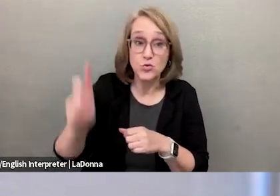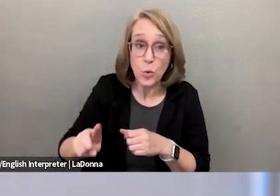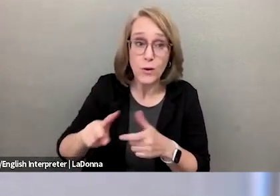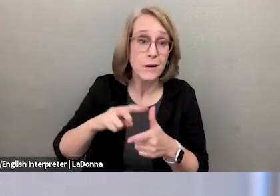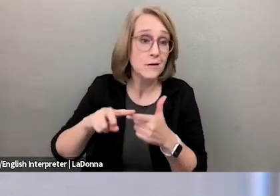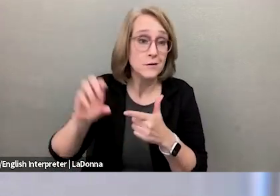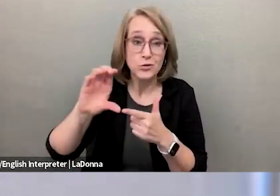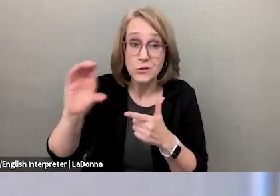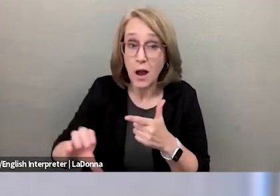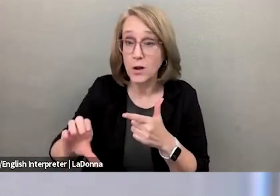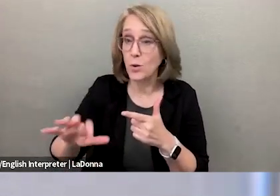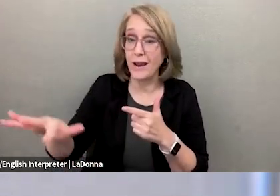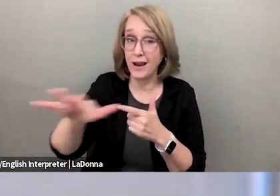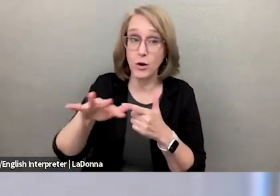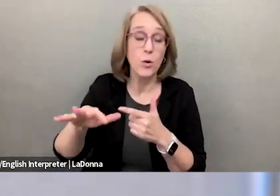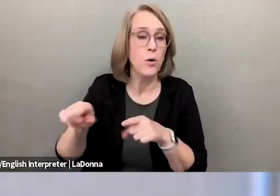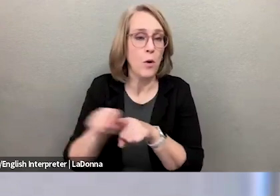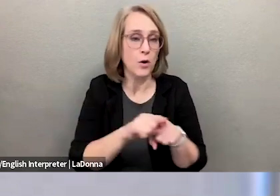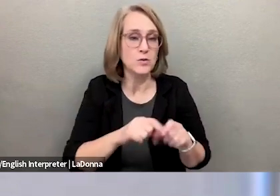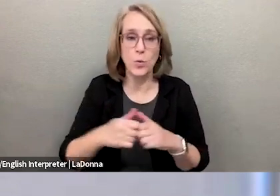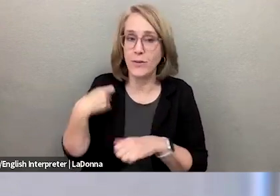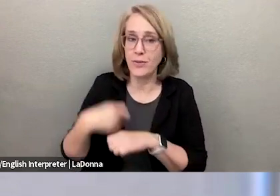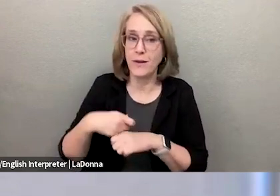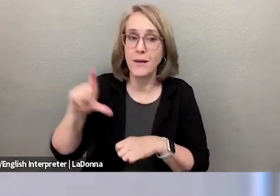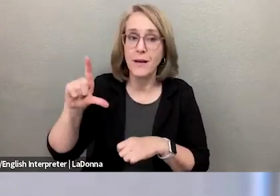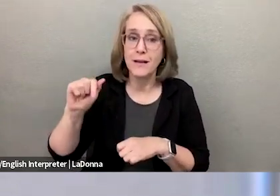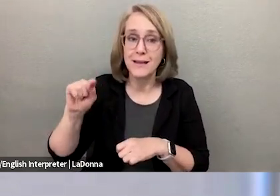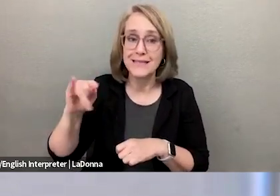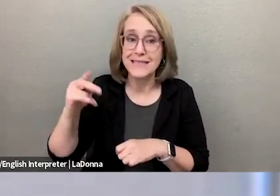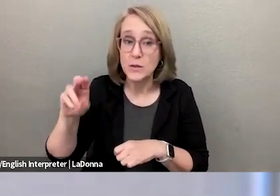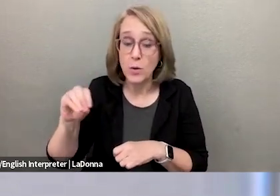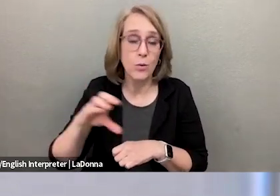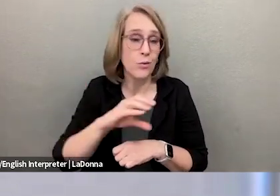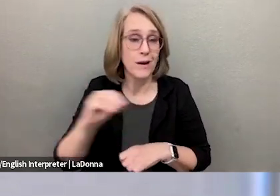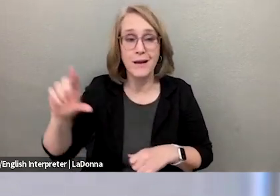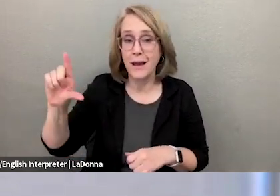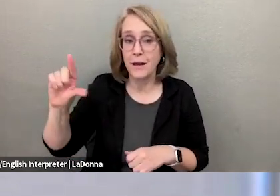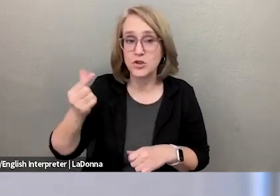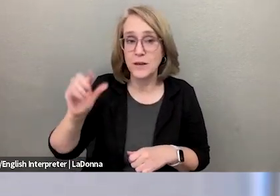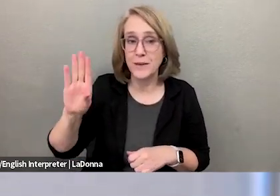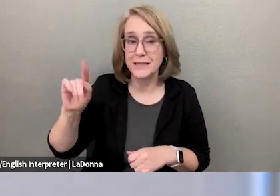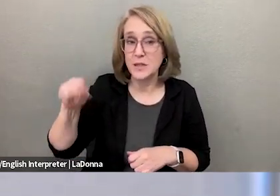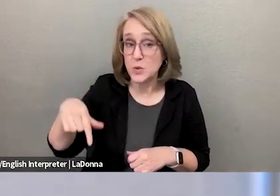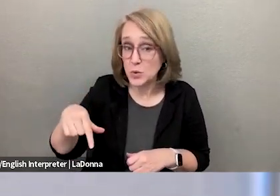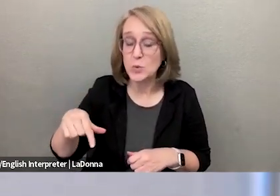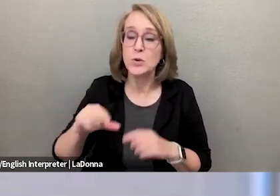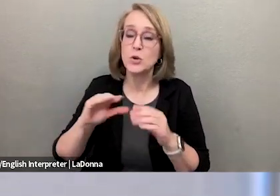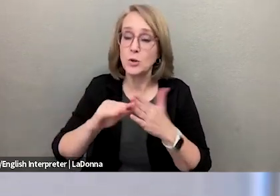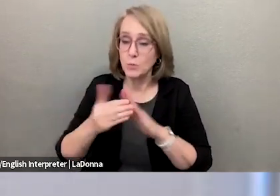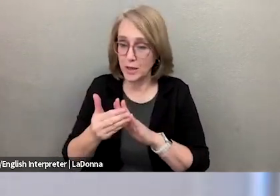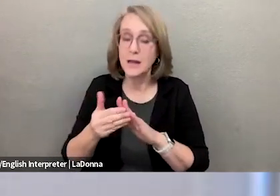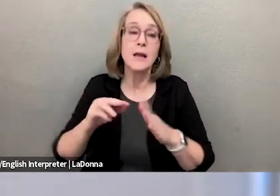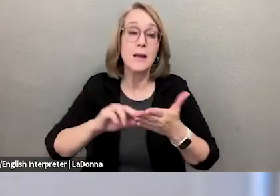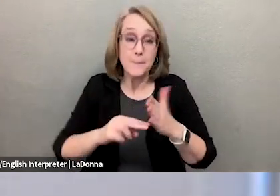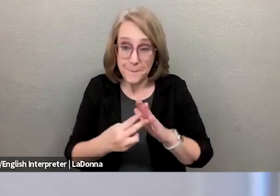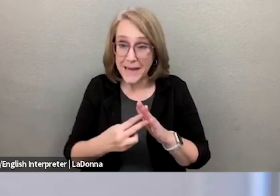Chicago, but also with the Latino community, LGBTQ. So in looking at that and providing